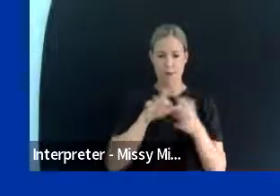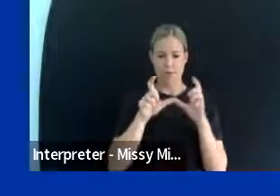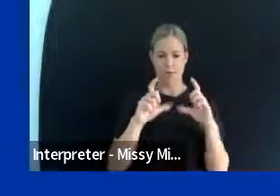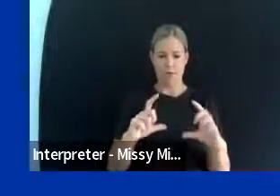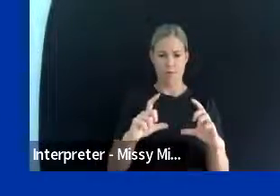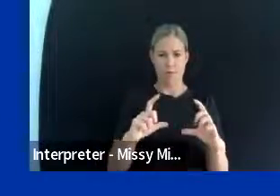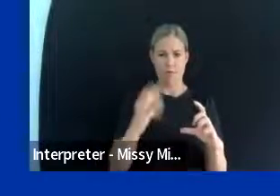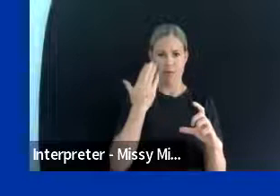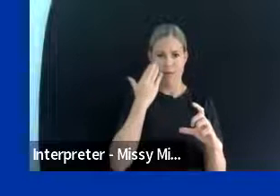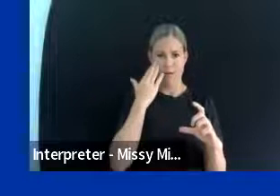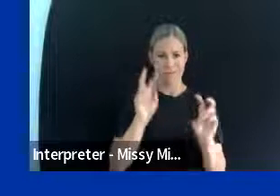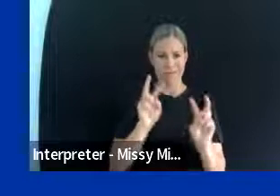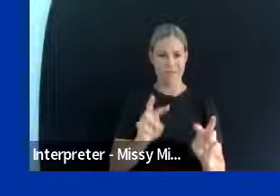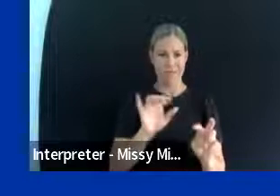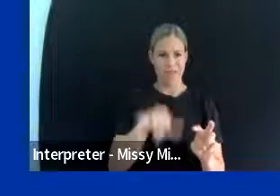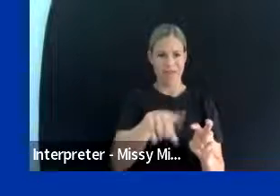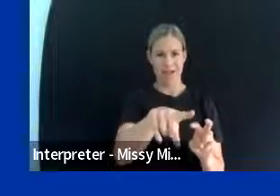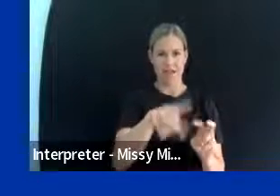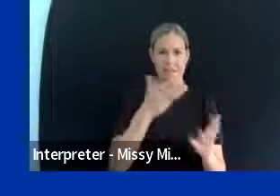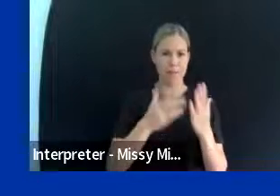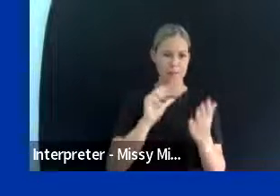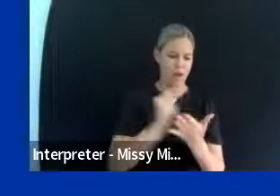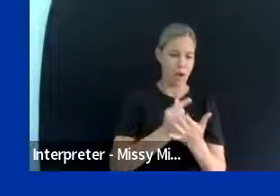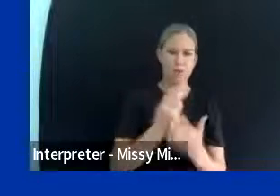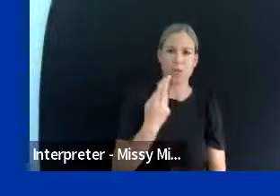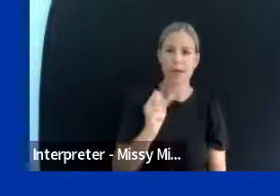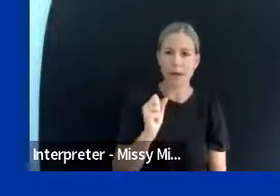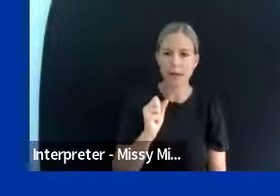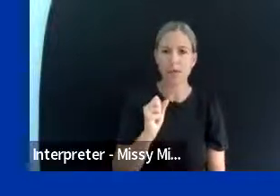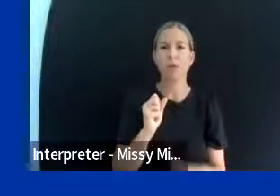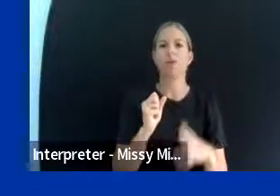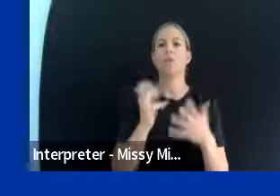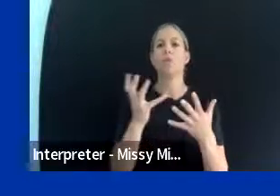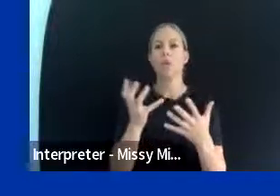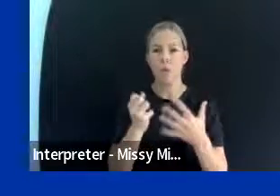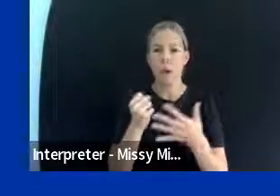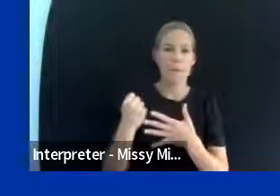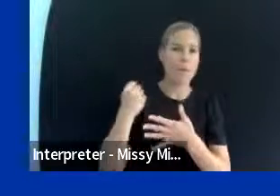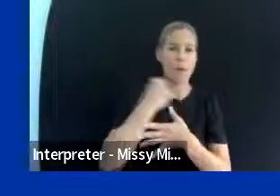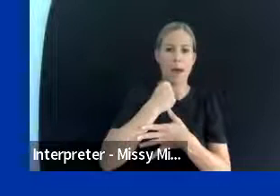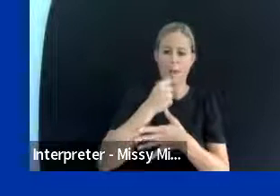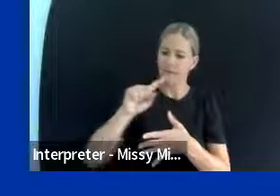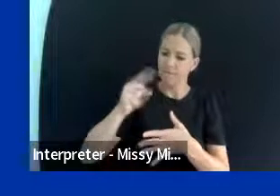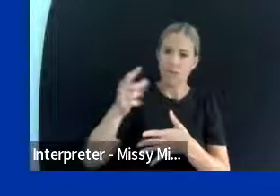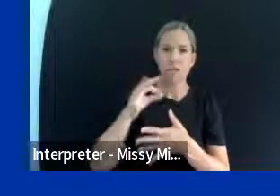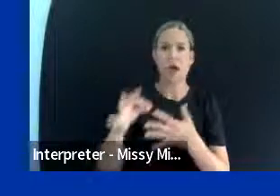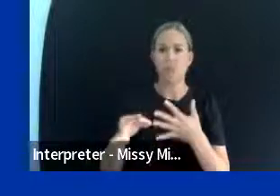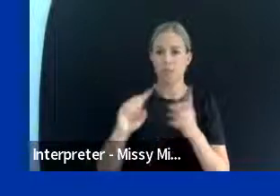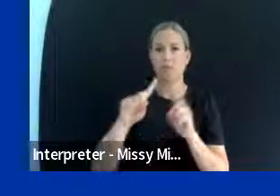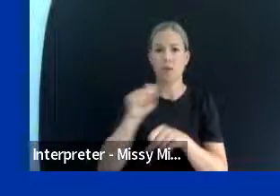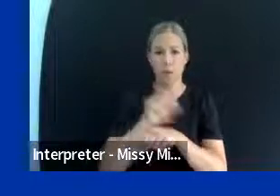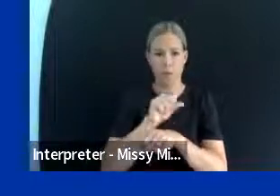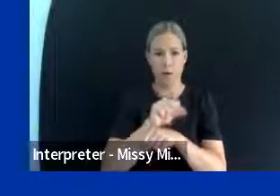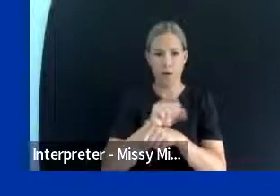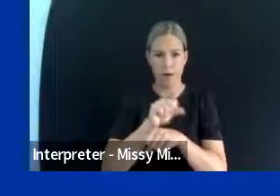been something to be looked at for students coming out of high school. We want it to be the primary, that first option. And there's a lot of stuff in the middle here to